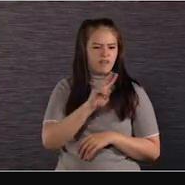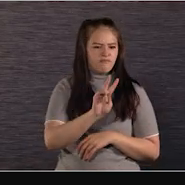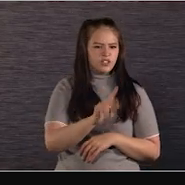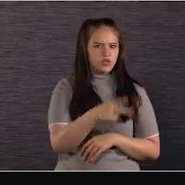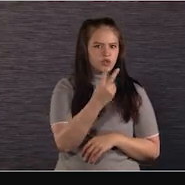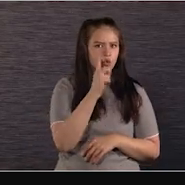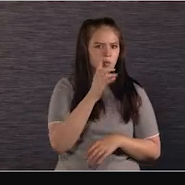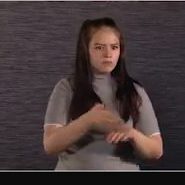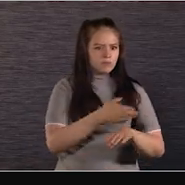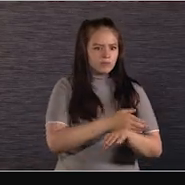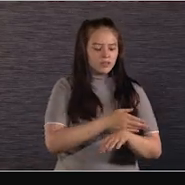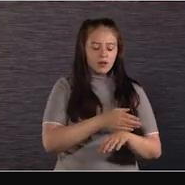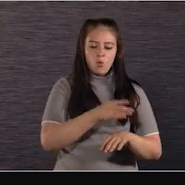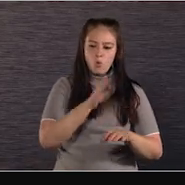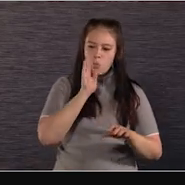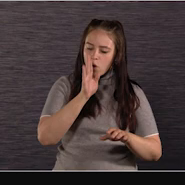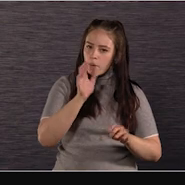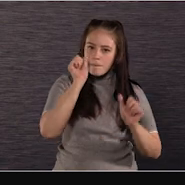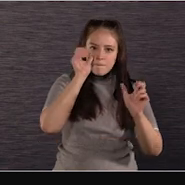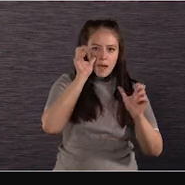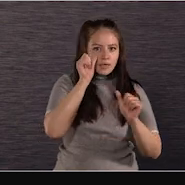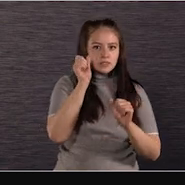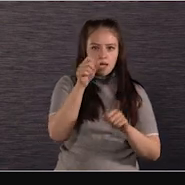going to be able to make something really amazing with it.